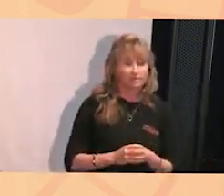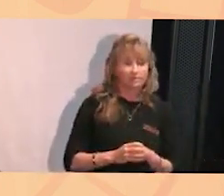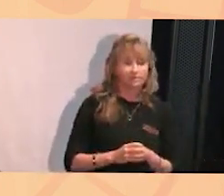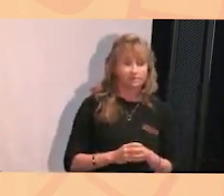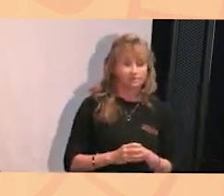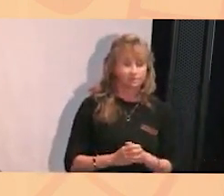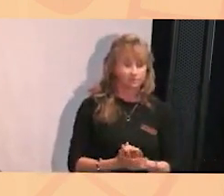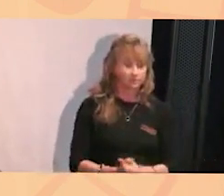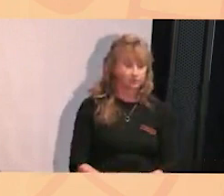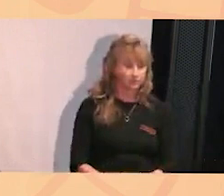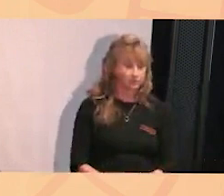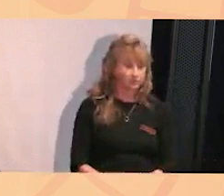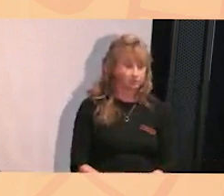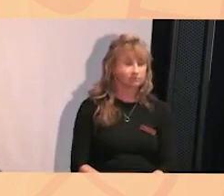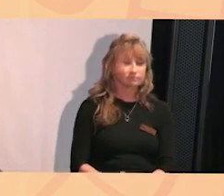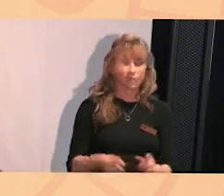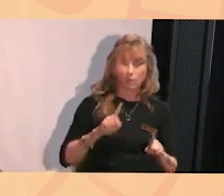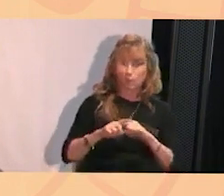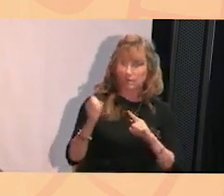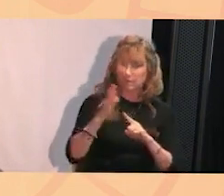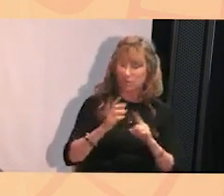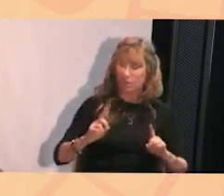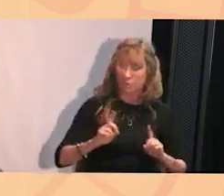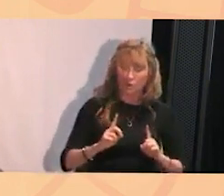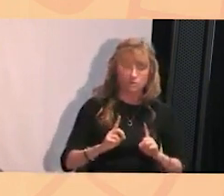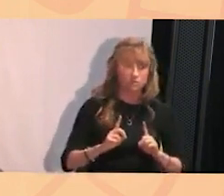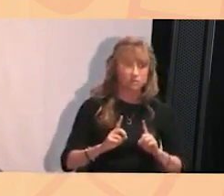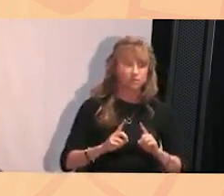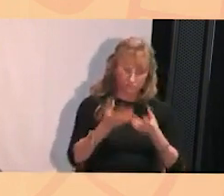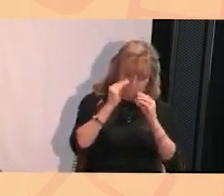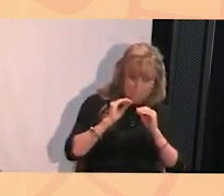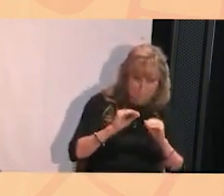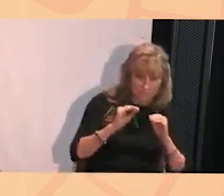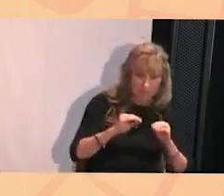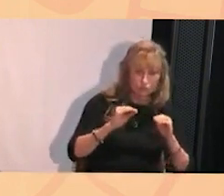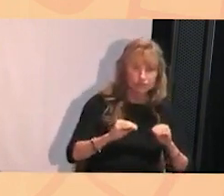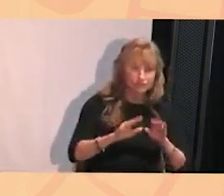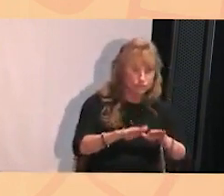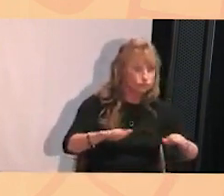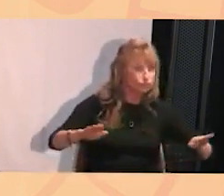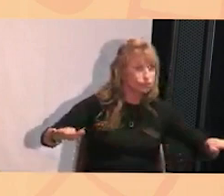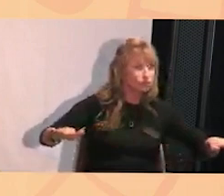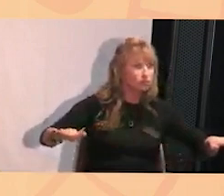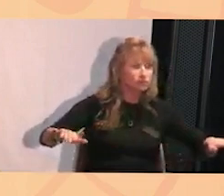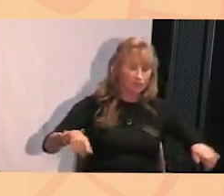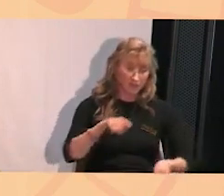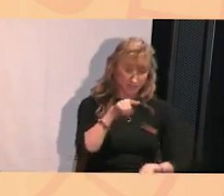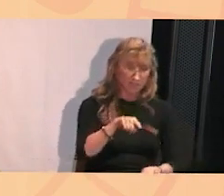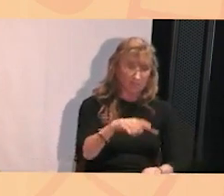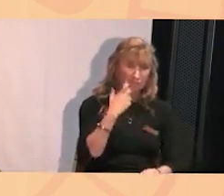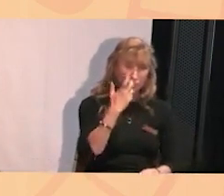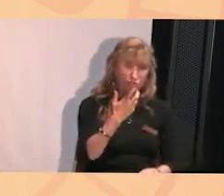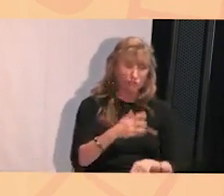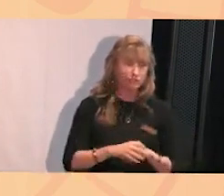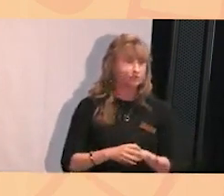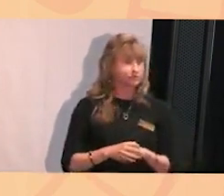passing it on is the most important thing, so they can continue to carry it on, you know. They're the future. Culture